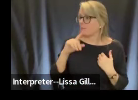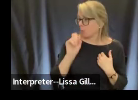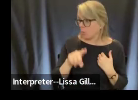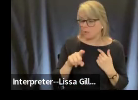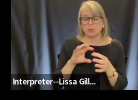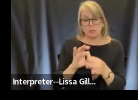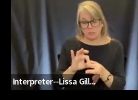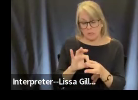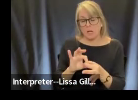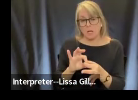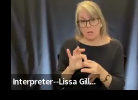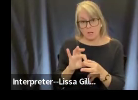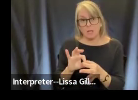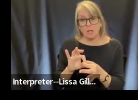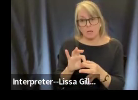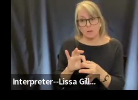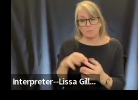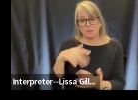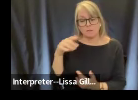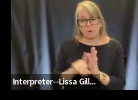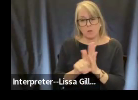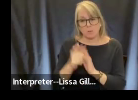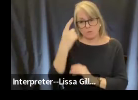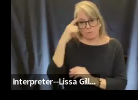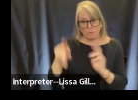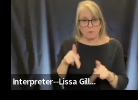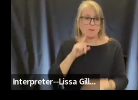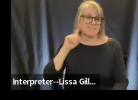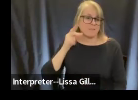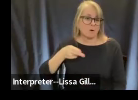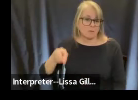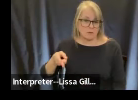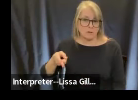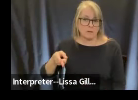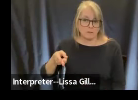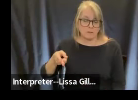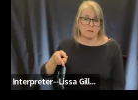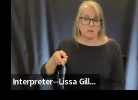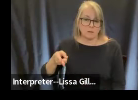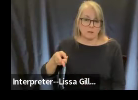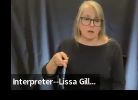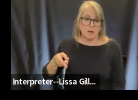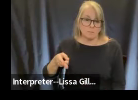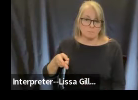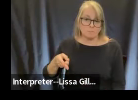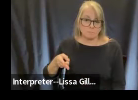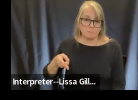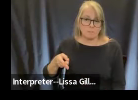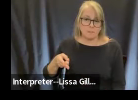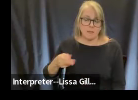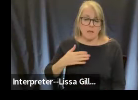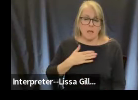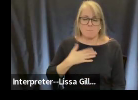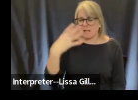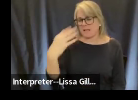to the smoke alarms for people who are deaf or hard of hearing. And I'm gonna turn off my camera